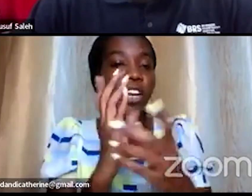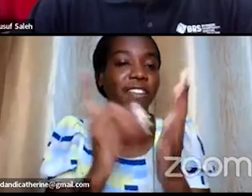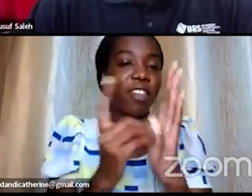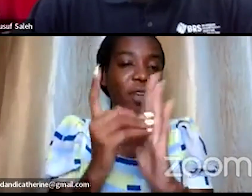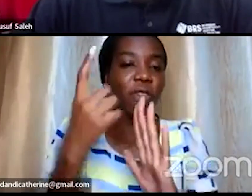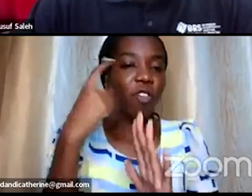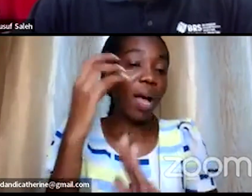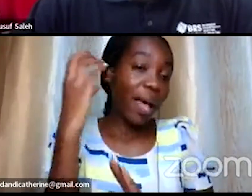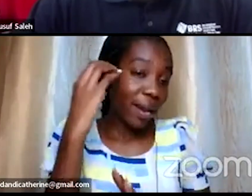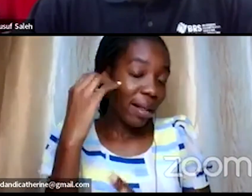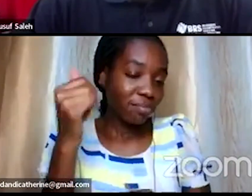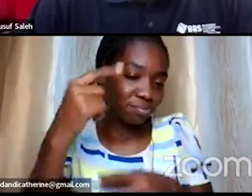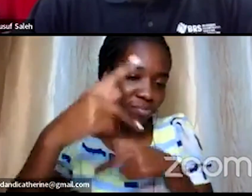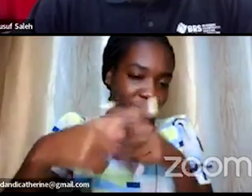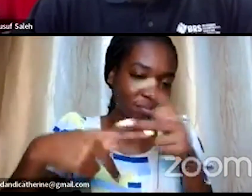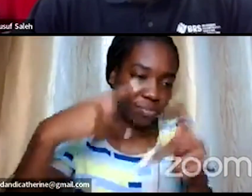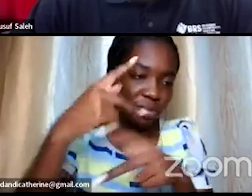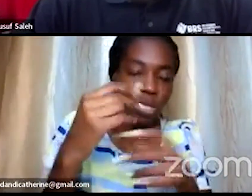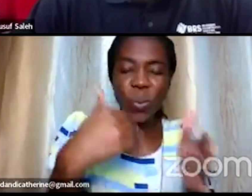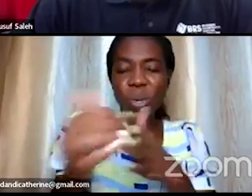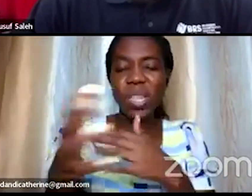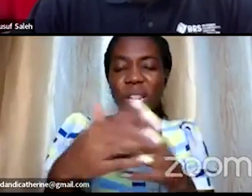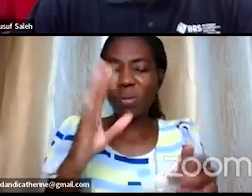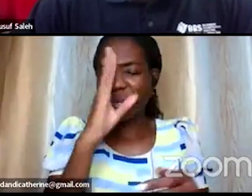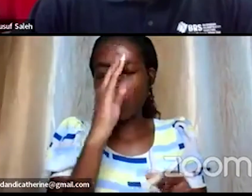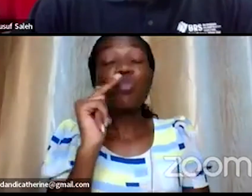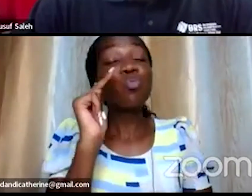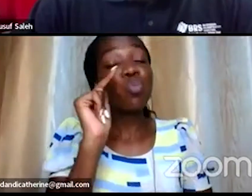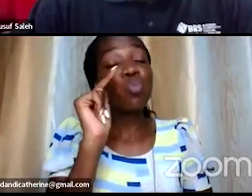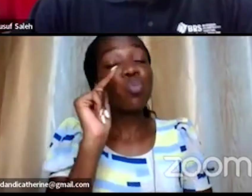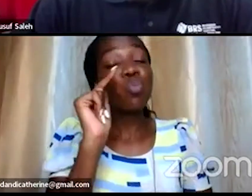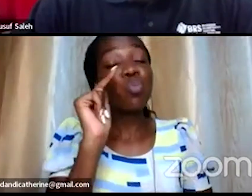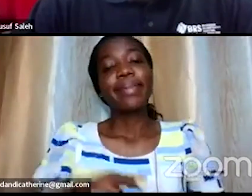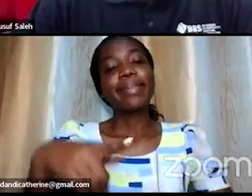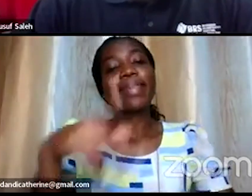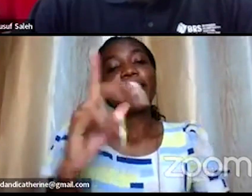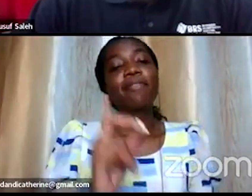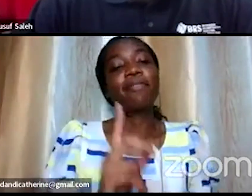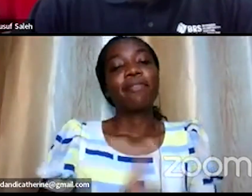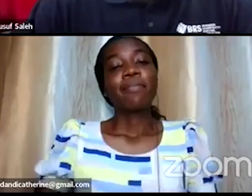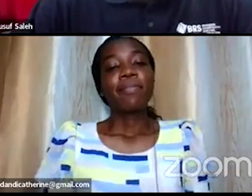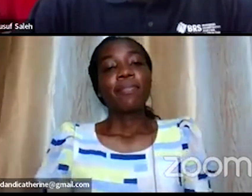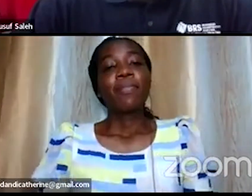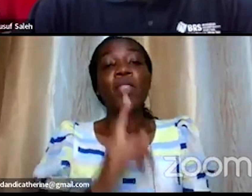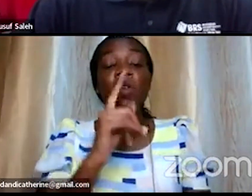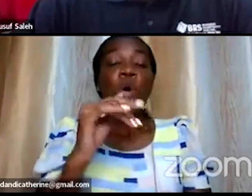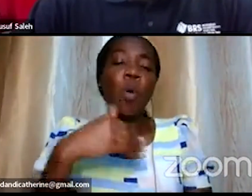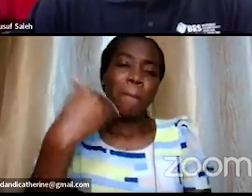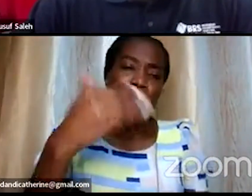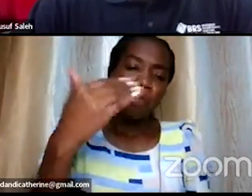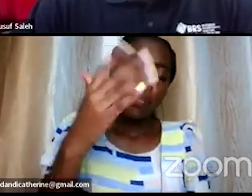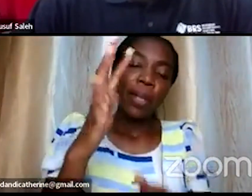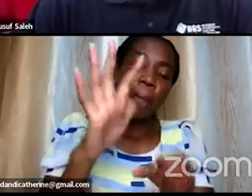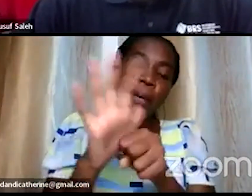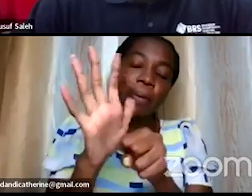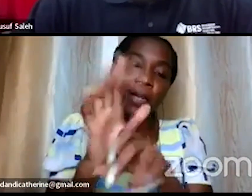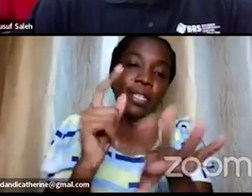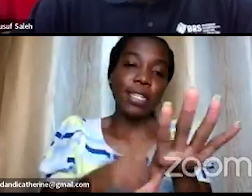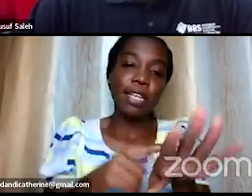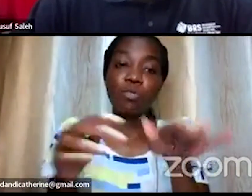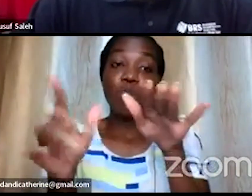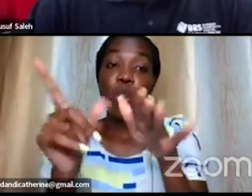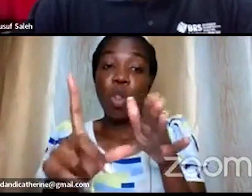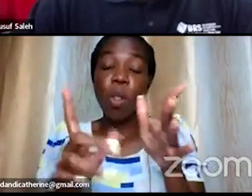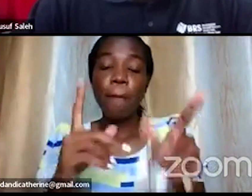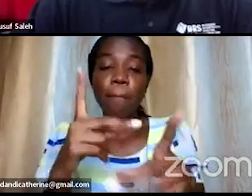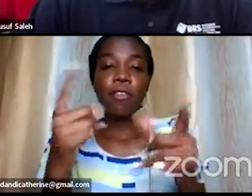progression? Without a shadow of doubt, you yourself. So oftentimes, especially in the junior parts of people's career,